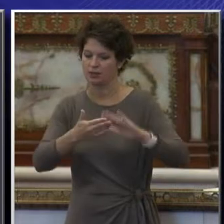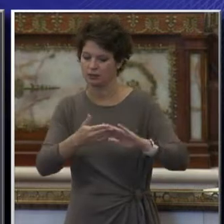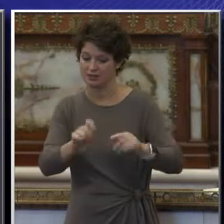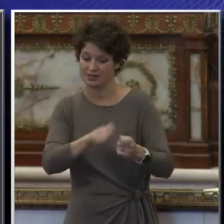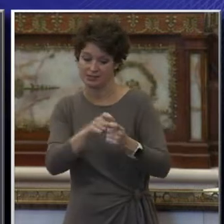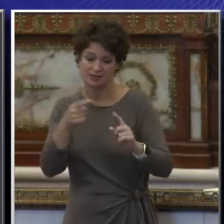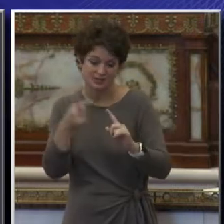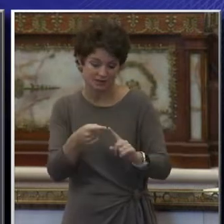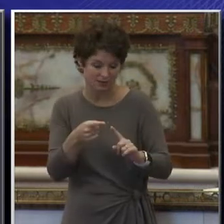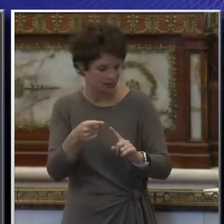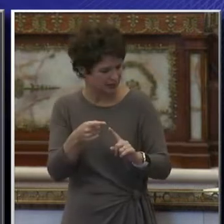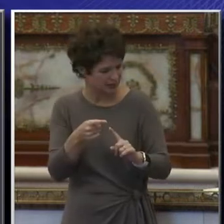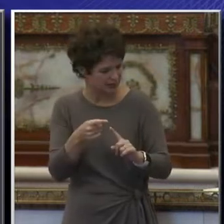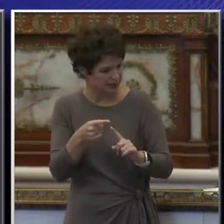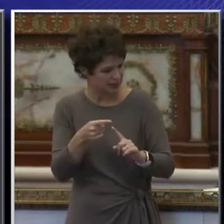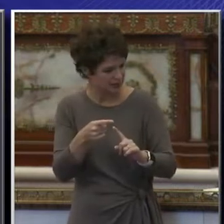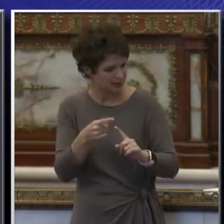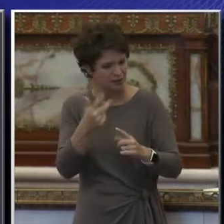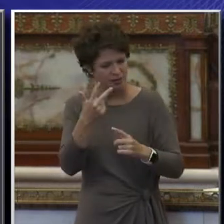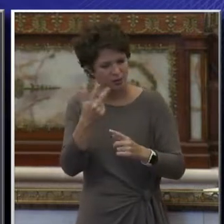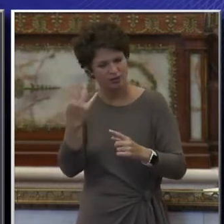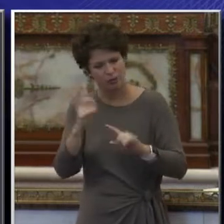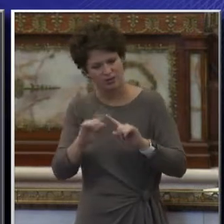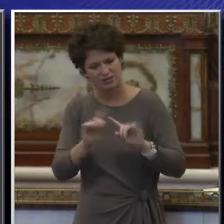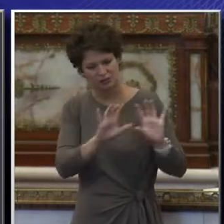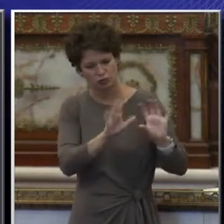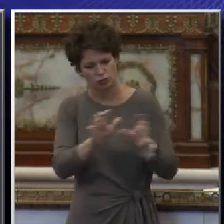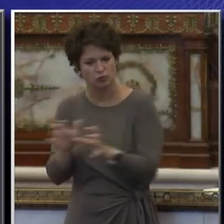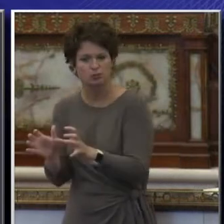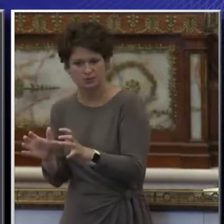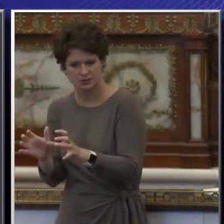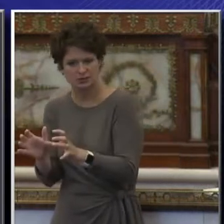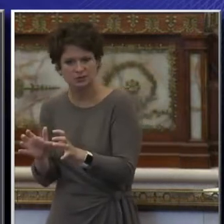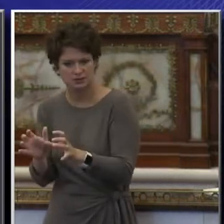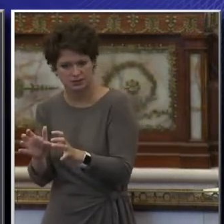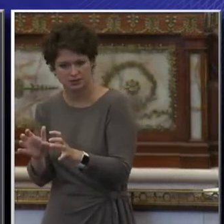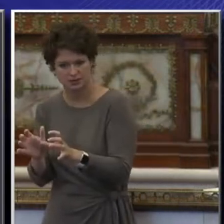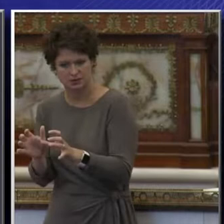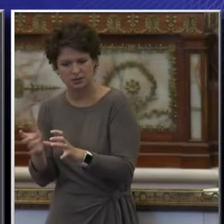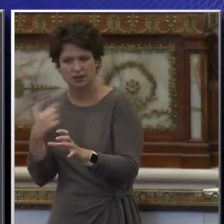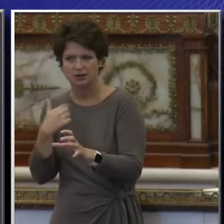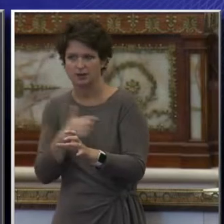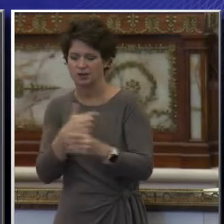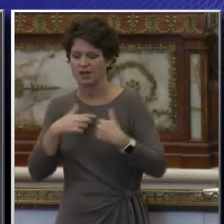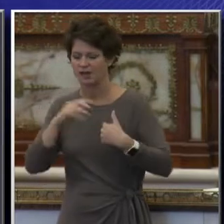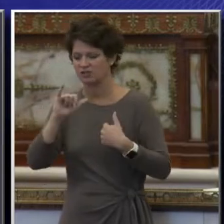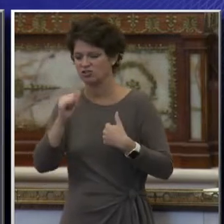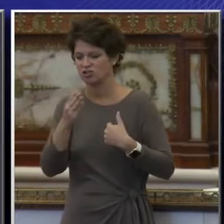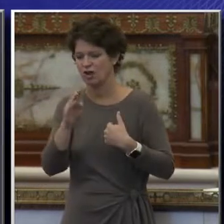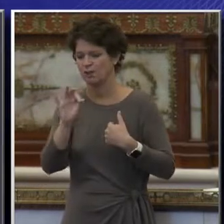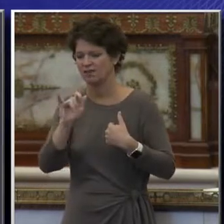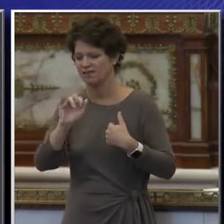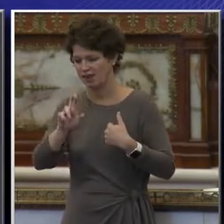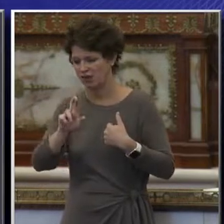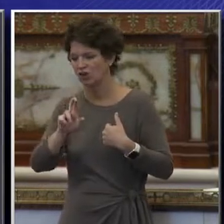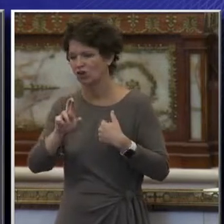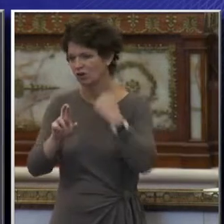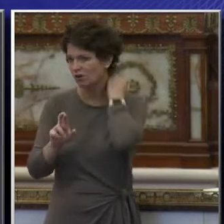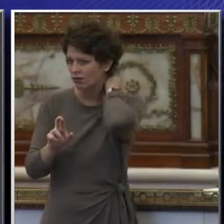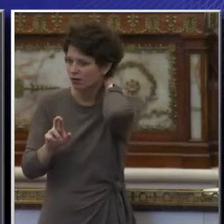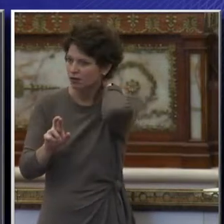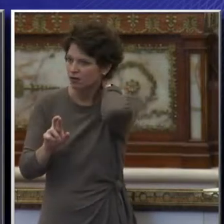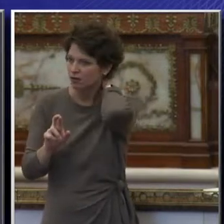specifically. There's three or four different groups that we are hosting job fairs with that, you